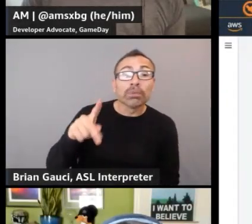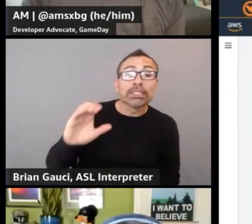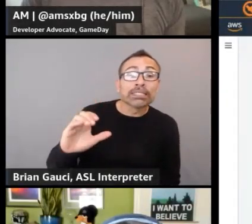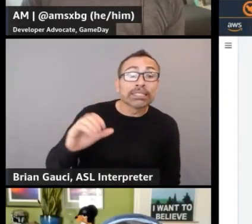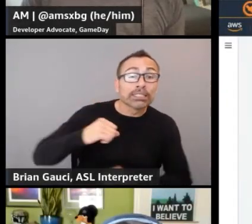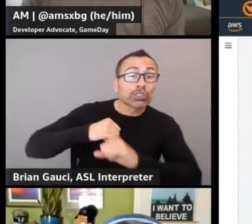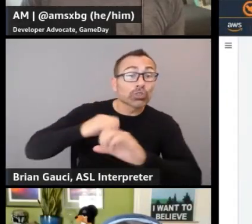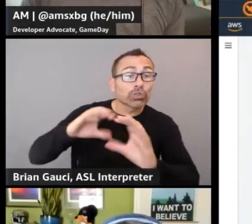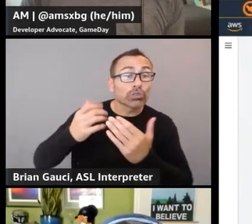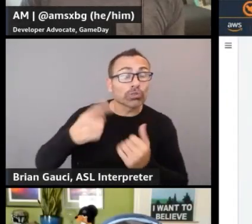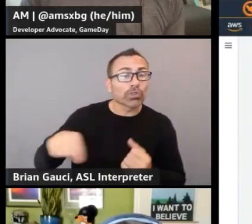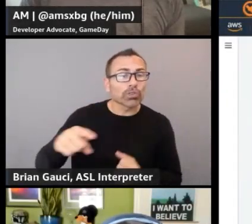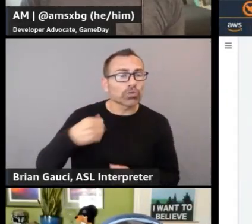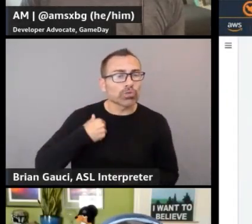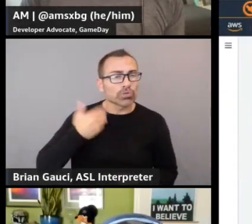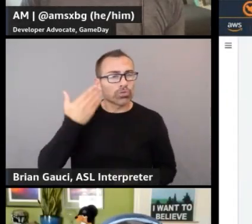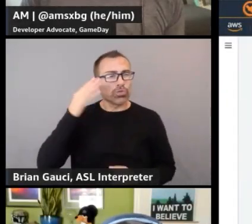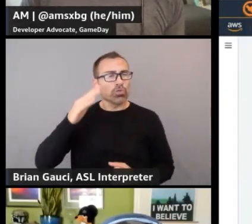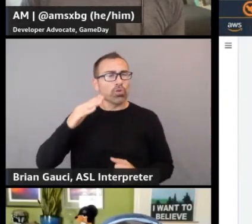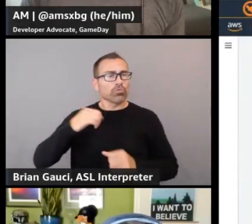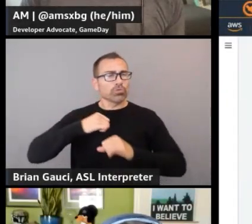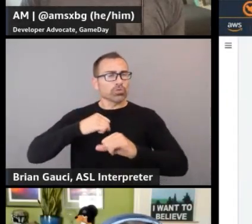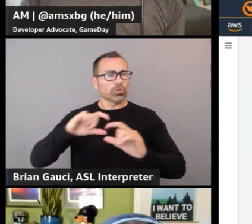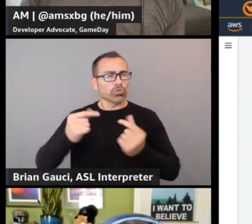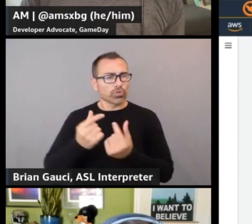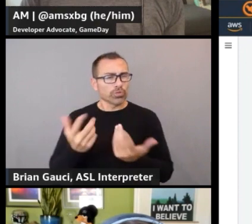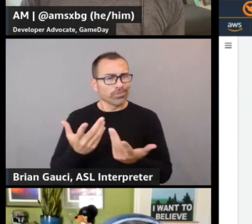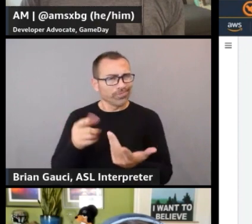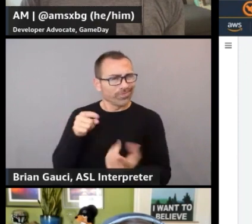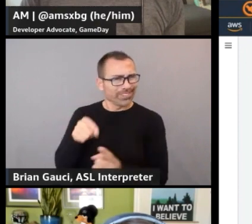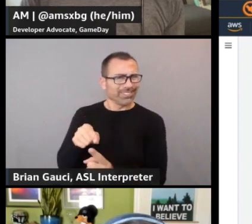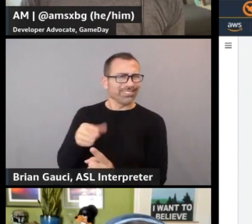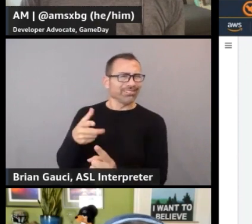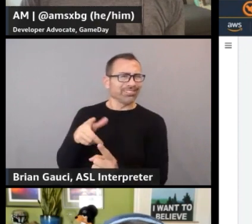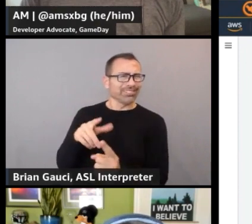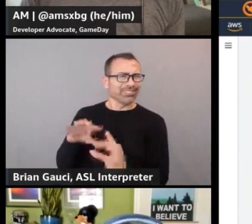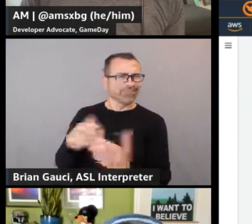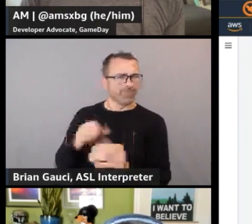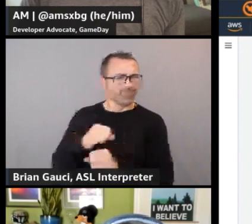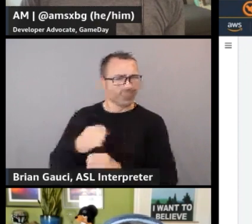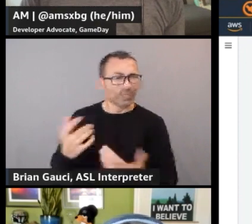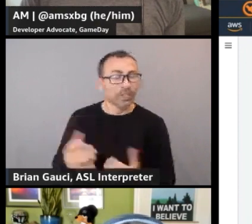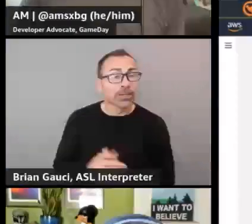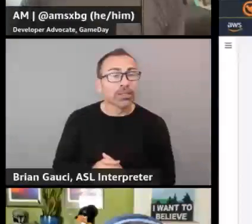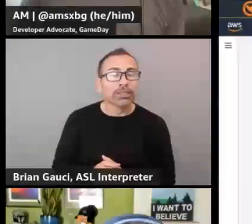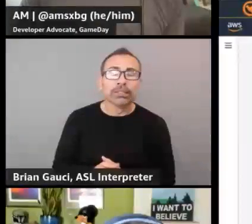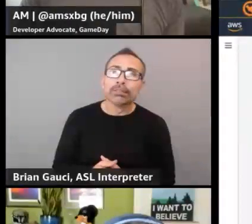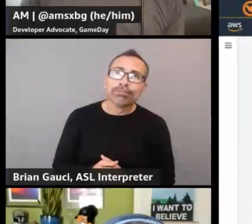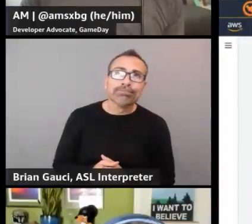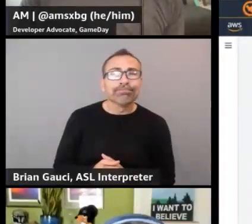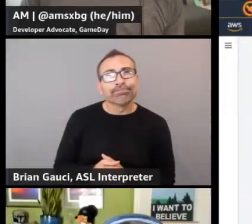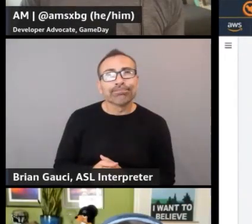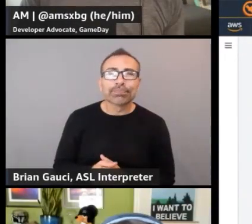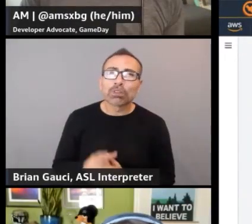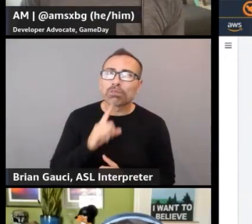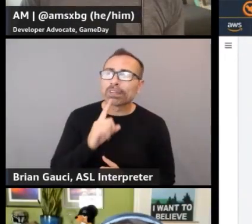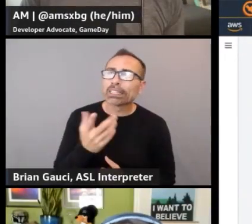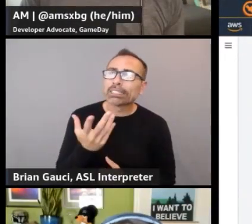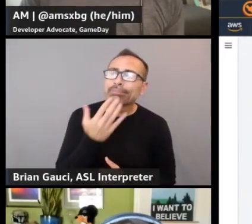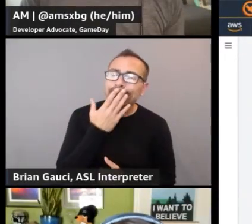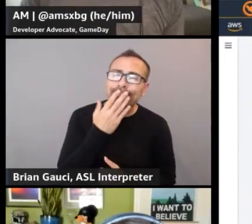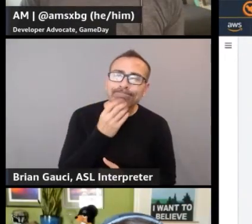those who aren't aware of what security groups are, this sort of, in a nutshell, you can almost think of security groups